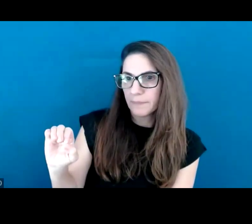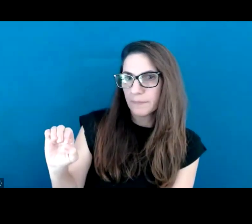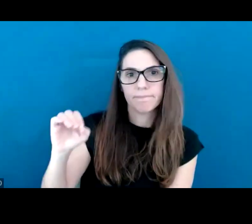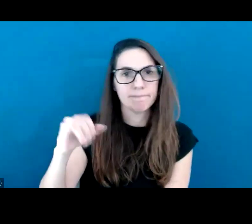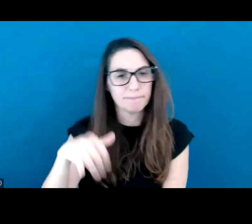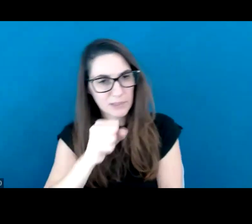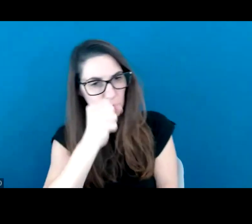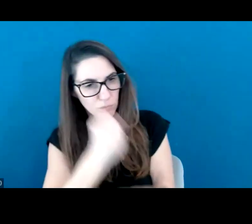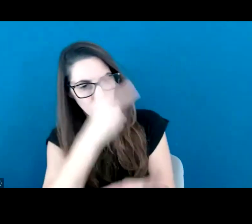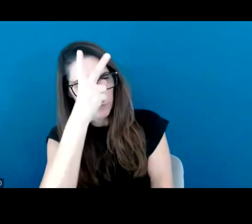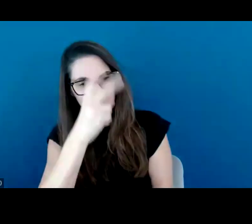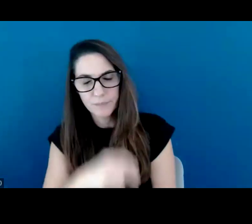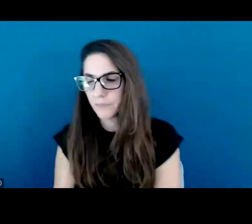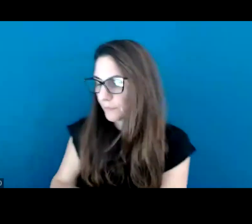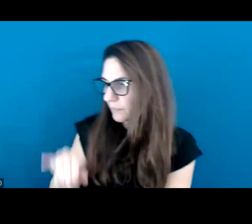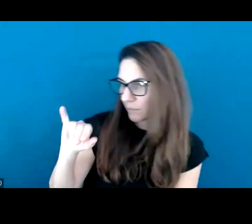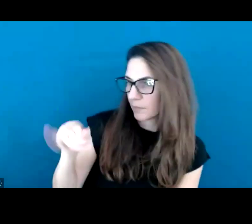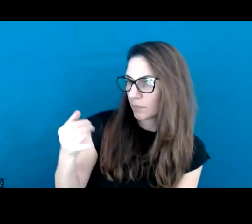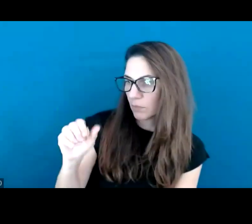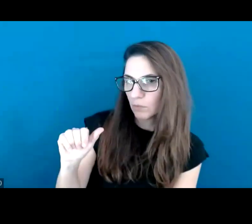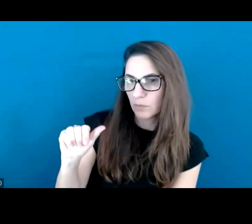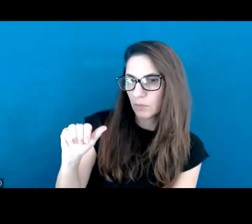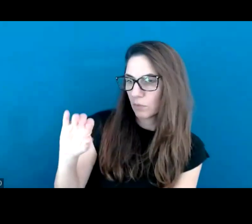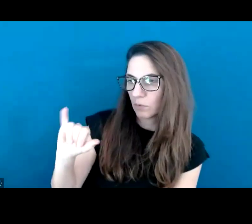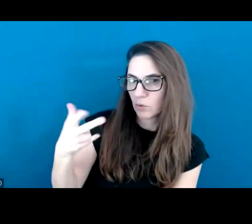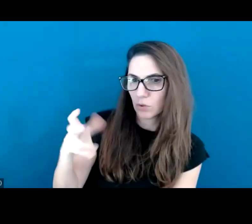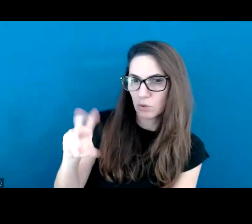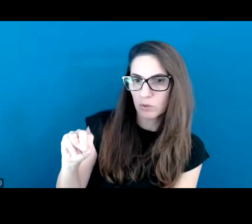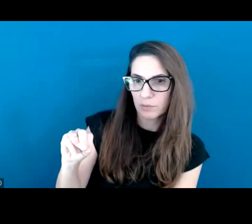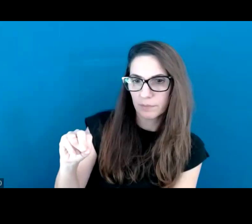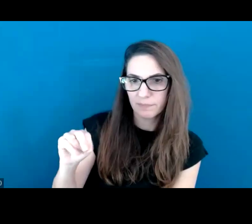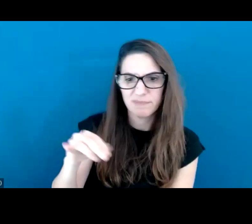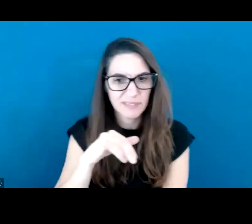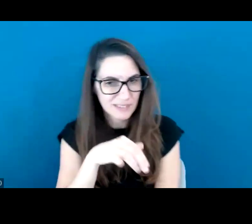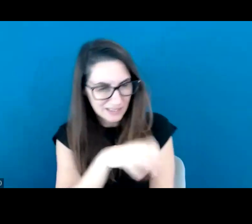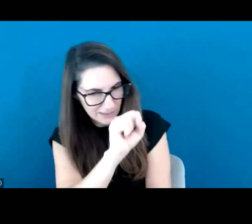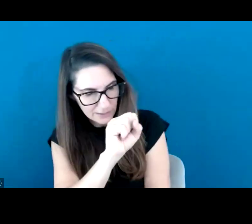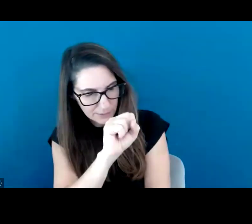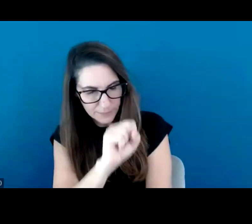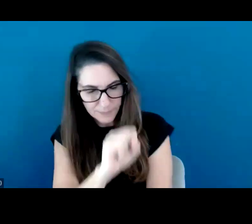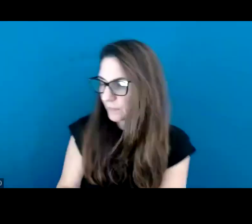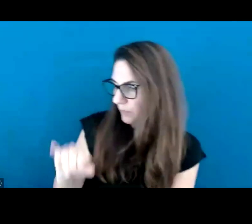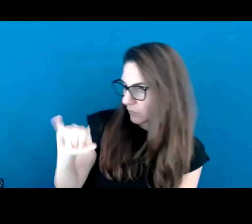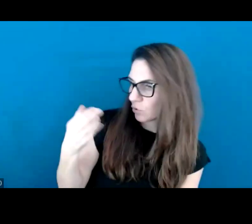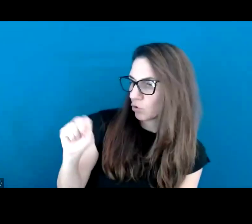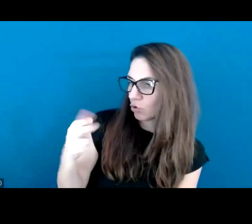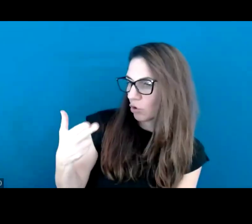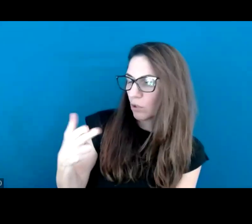Yes, I approve. John. John Deerking is yes. Josh.